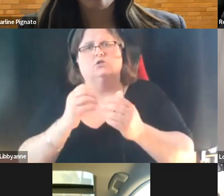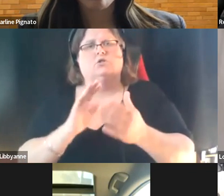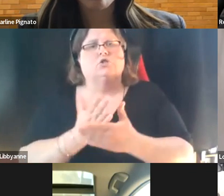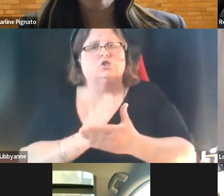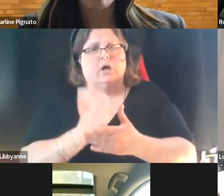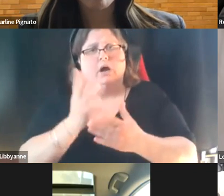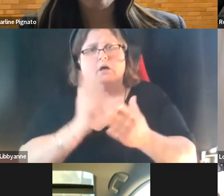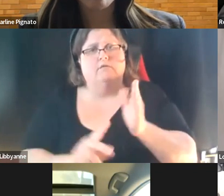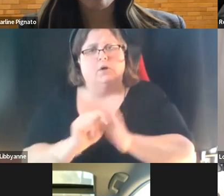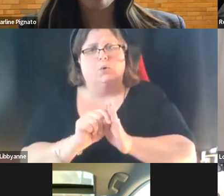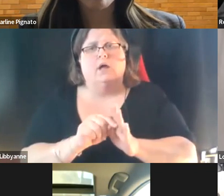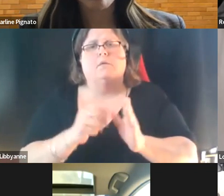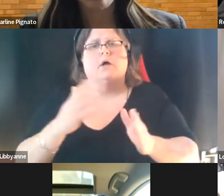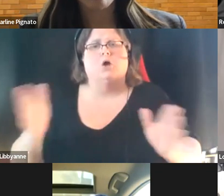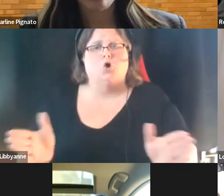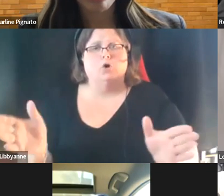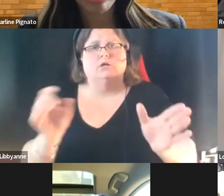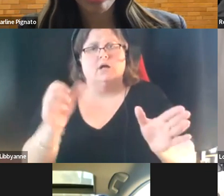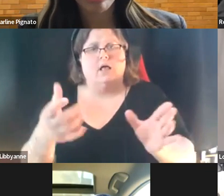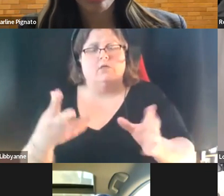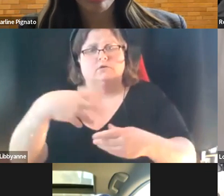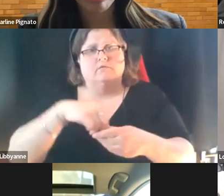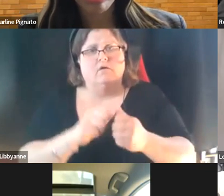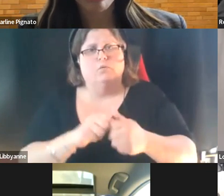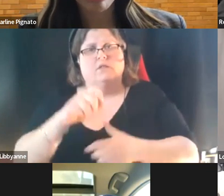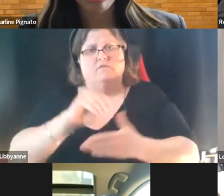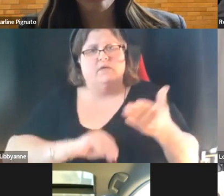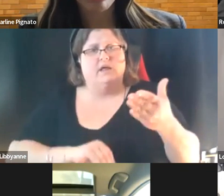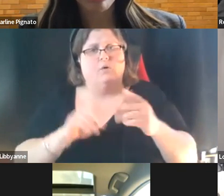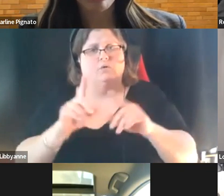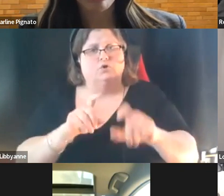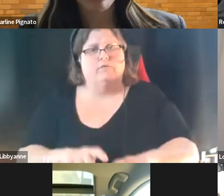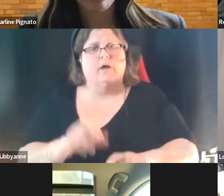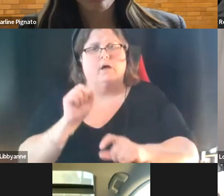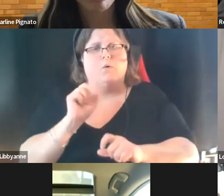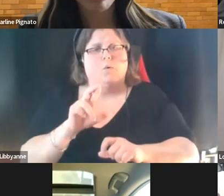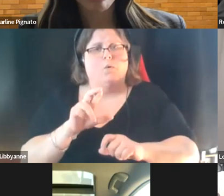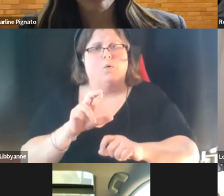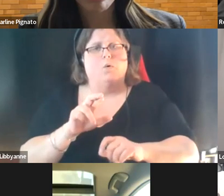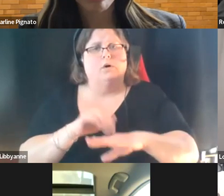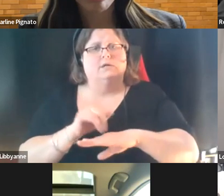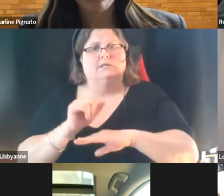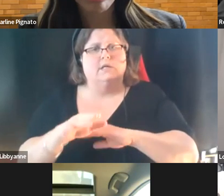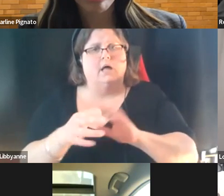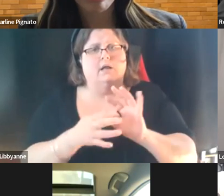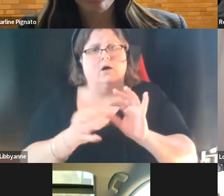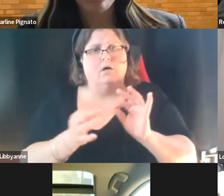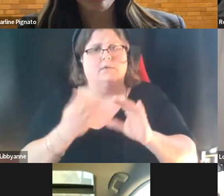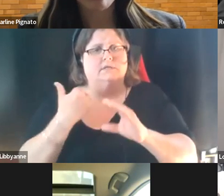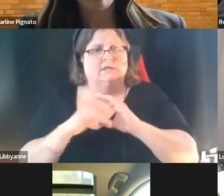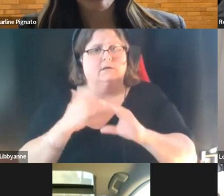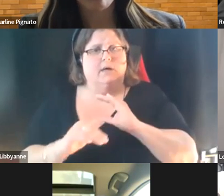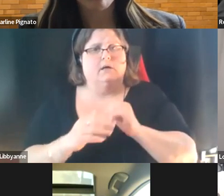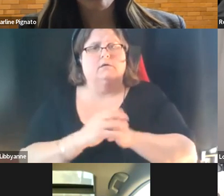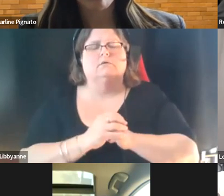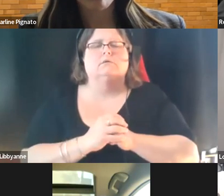encourage others to participate by filling out the survey or sending their comments via email. So on